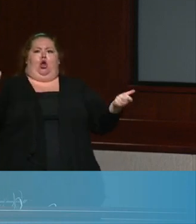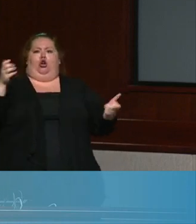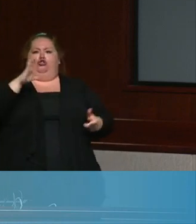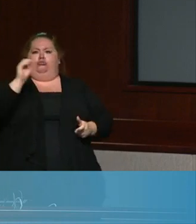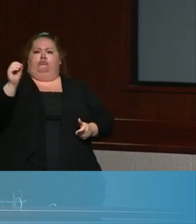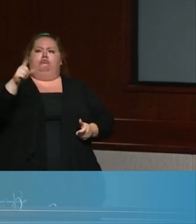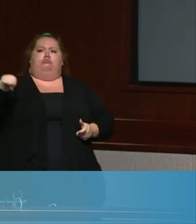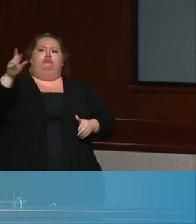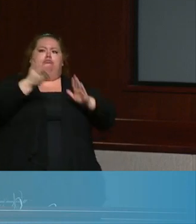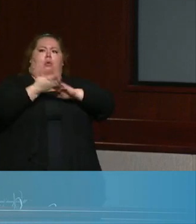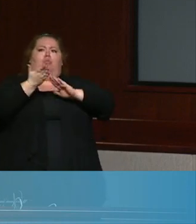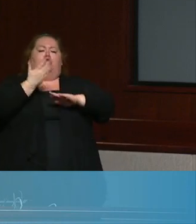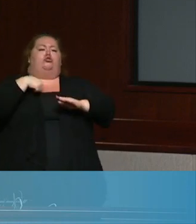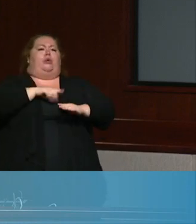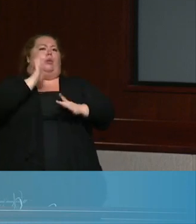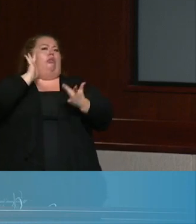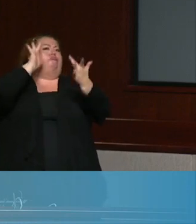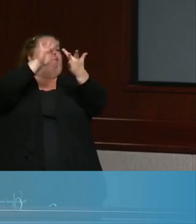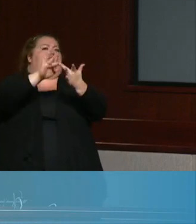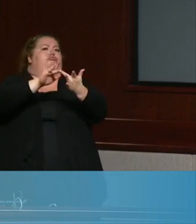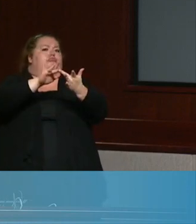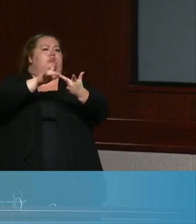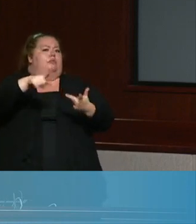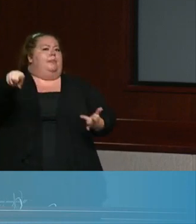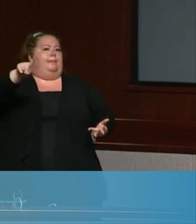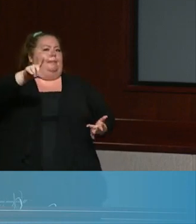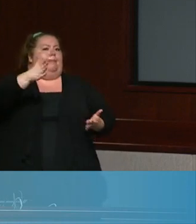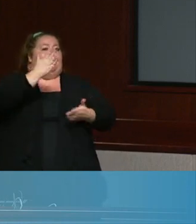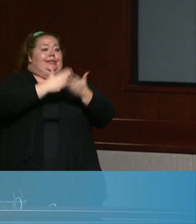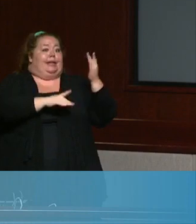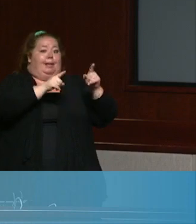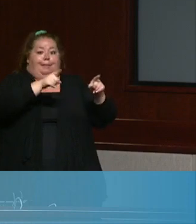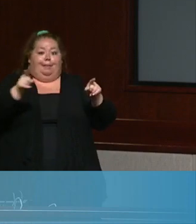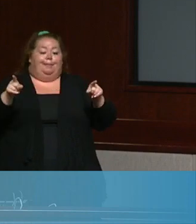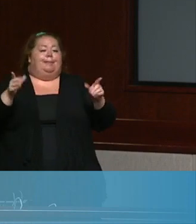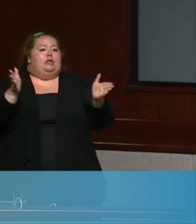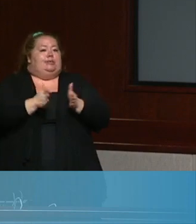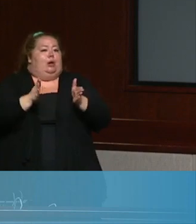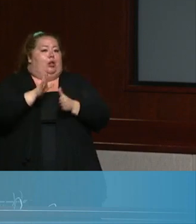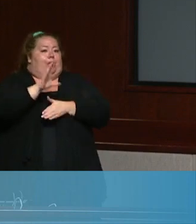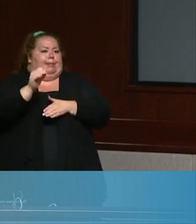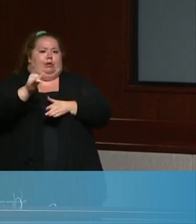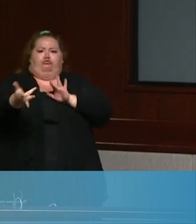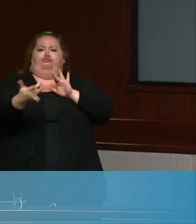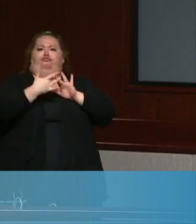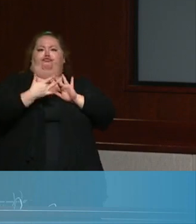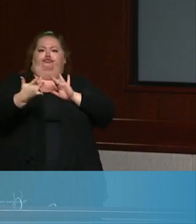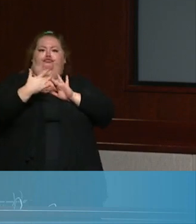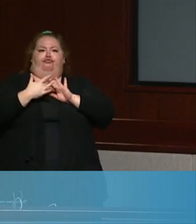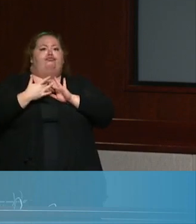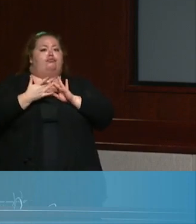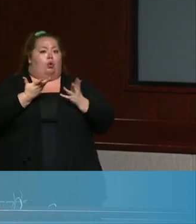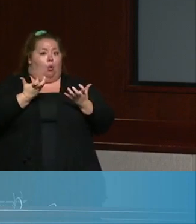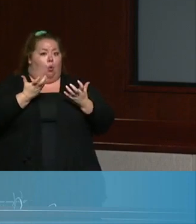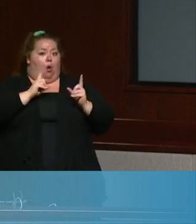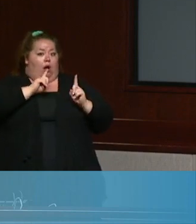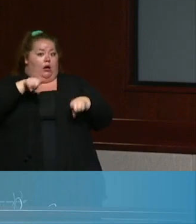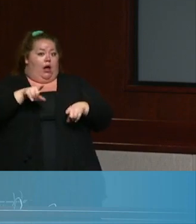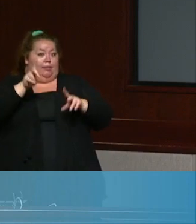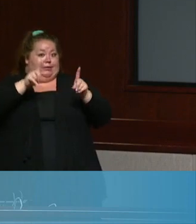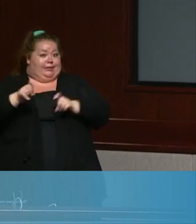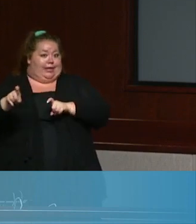operations, so we can reach out to them. Also, those other companies can reach out to us and let us know that they want us to come do the testing.